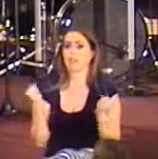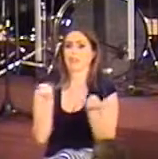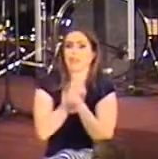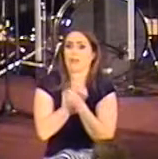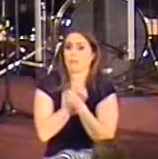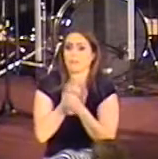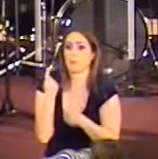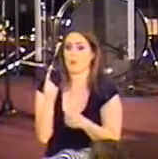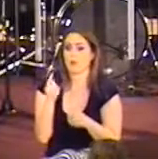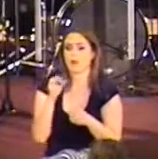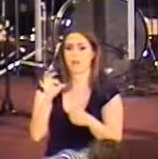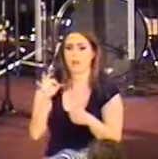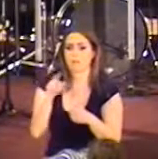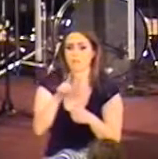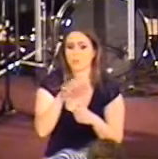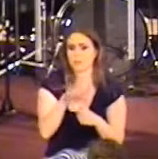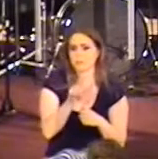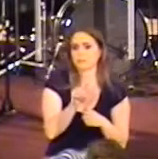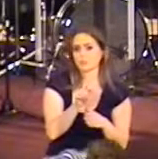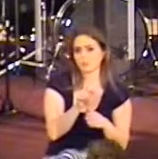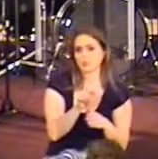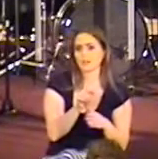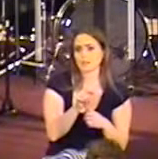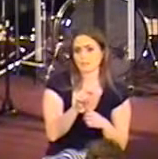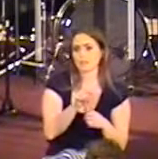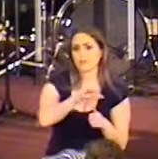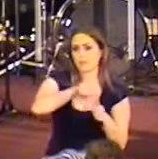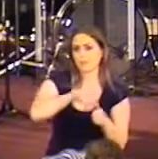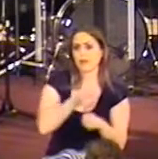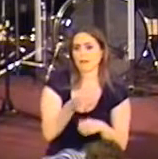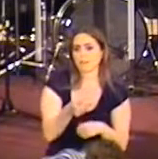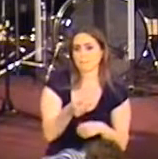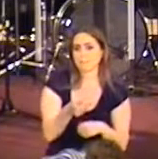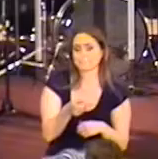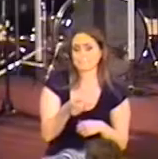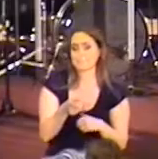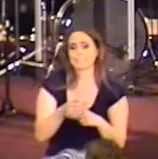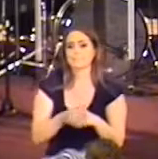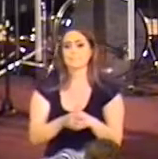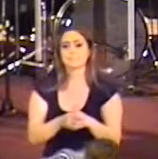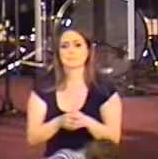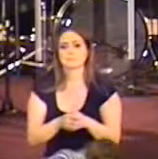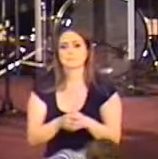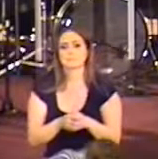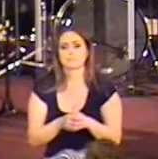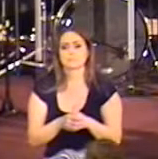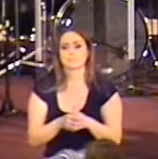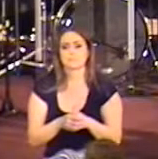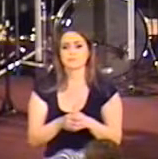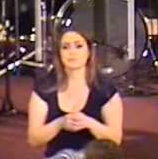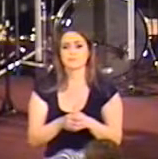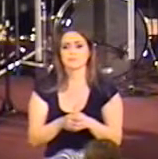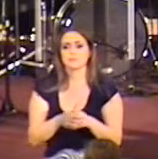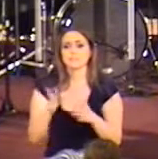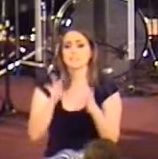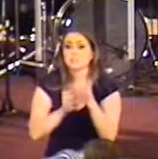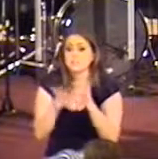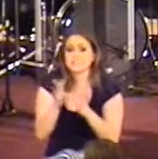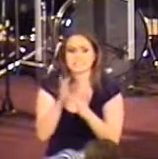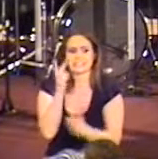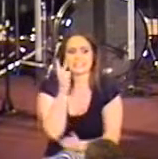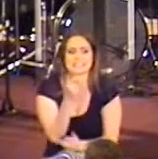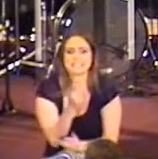120, that would be fine. Didn't that be Peter, Paul, or the rest? But maybe 120. Be with Jesus. See him in the